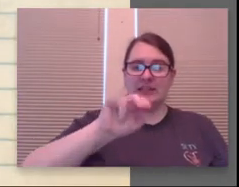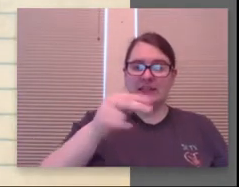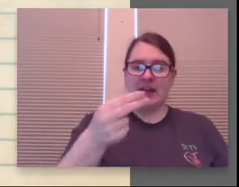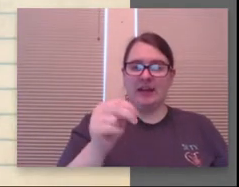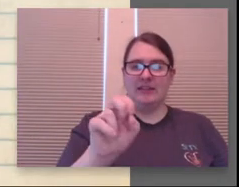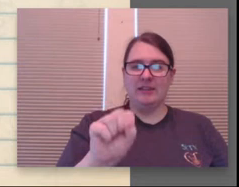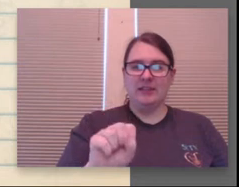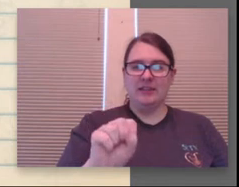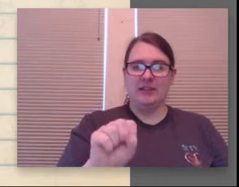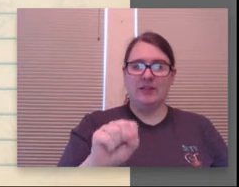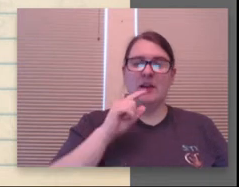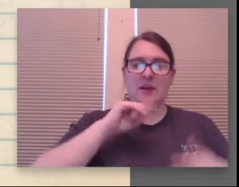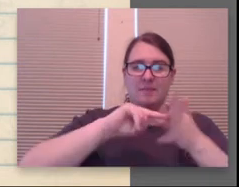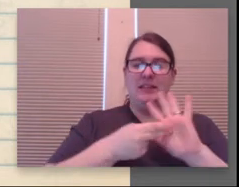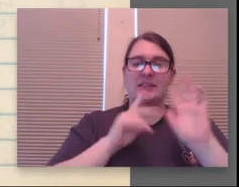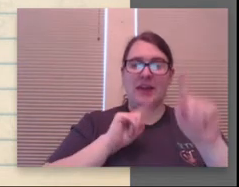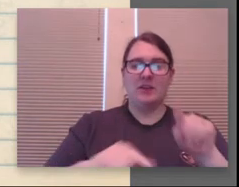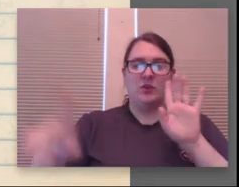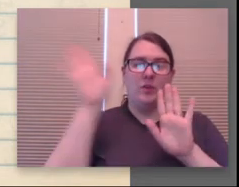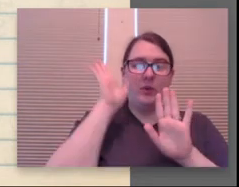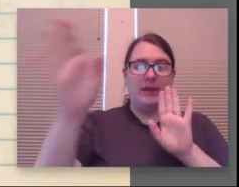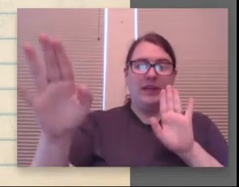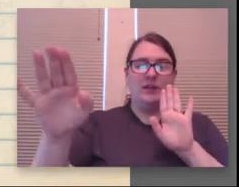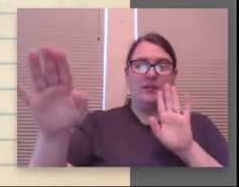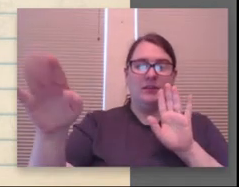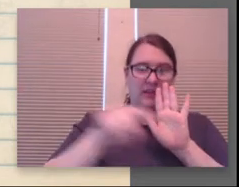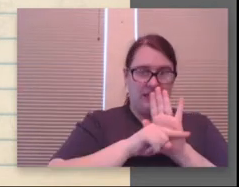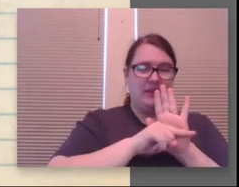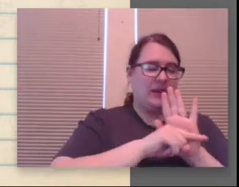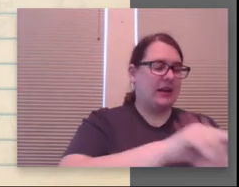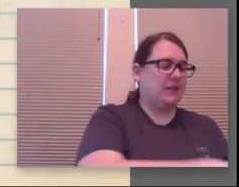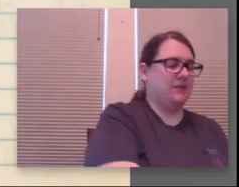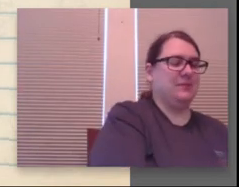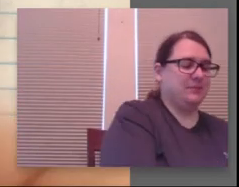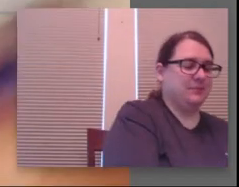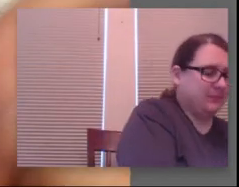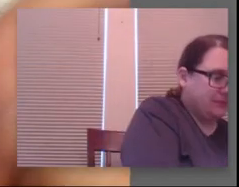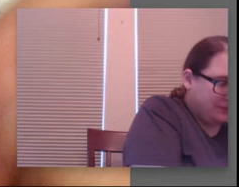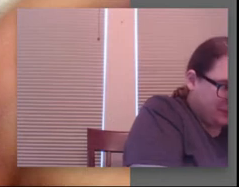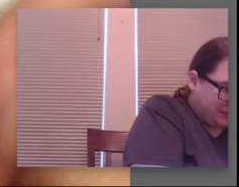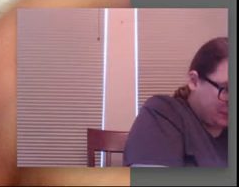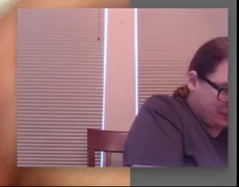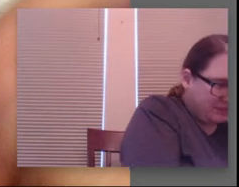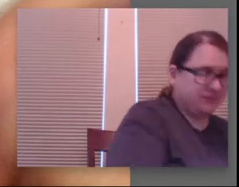Different signs means my answer will be negative.